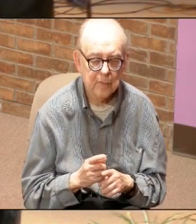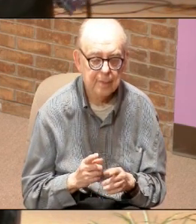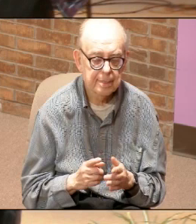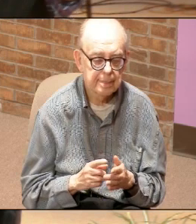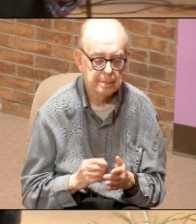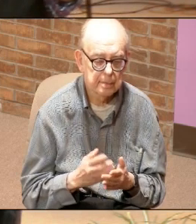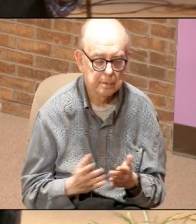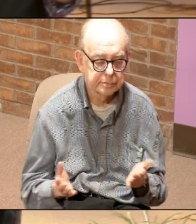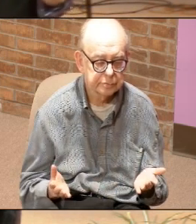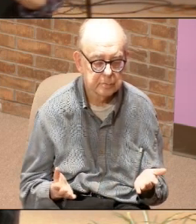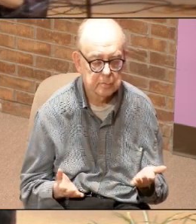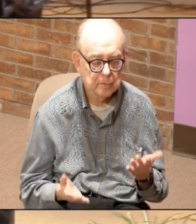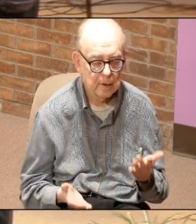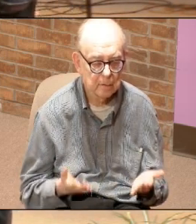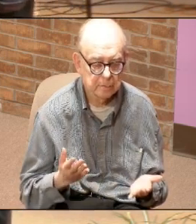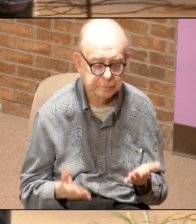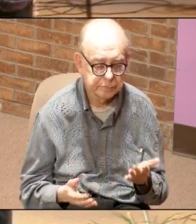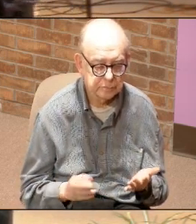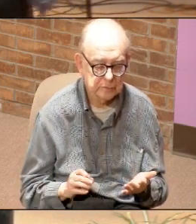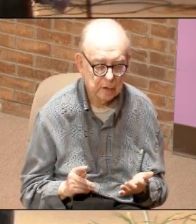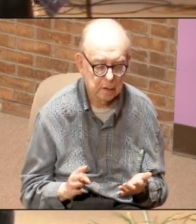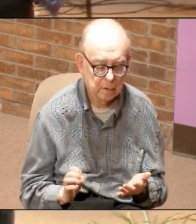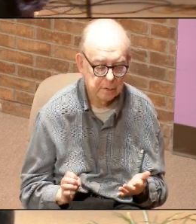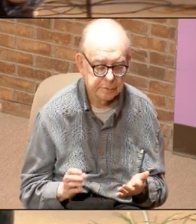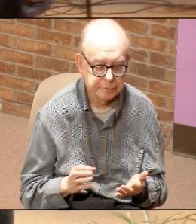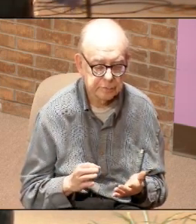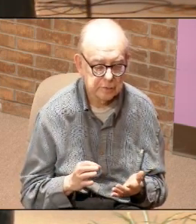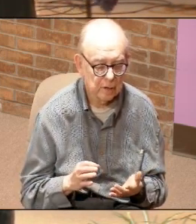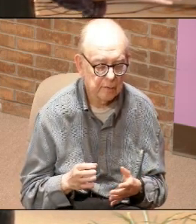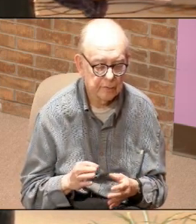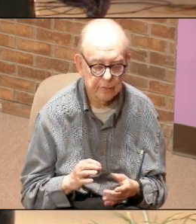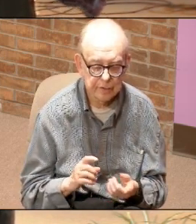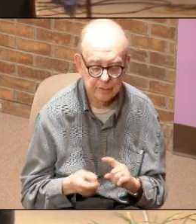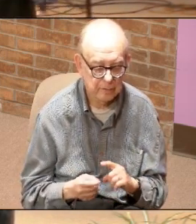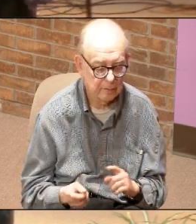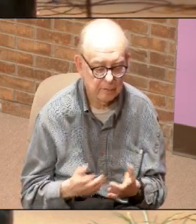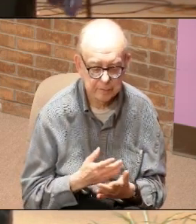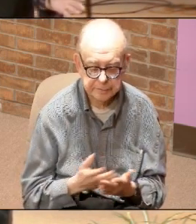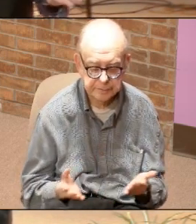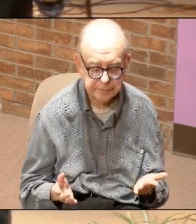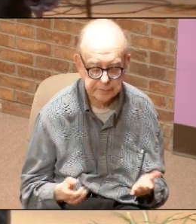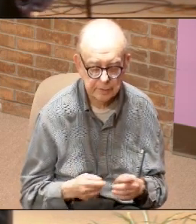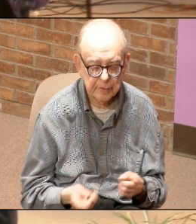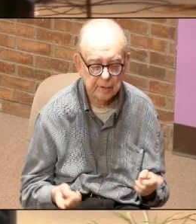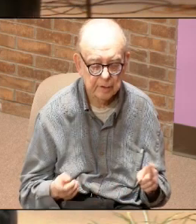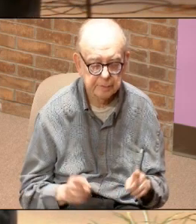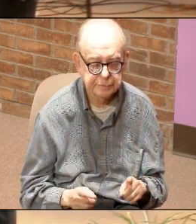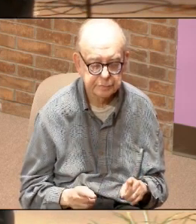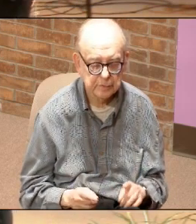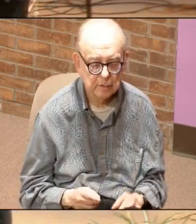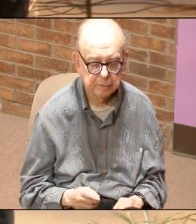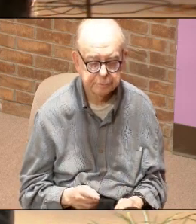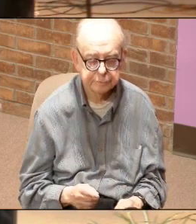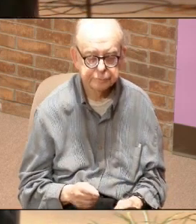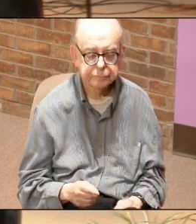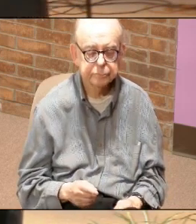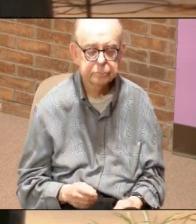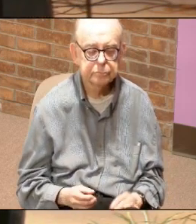Some things, maybe the rate of exchange is wrong and this has happened or that has happened because it's